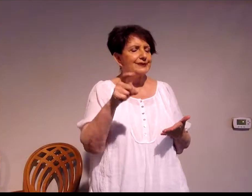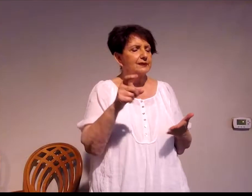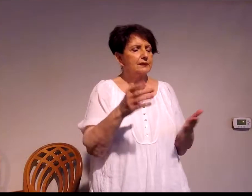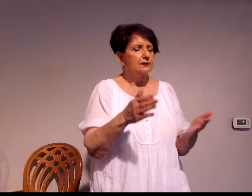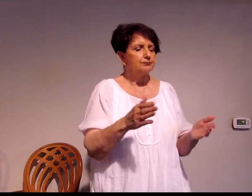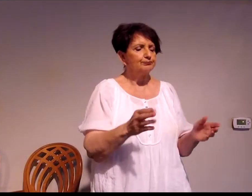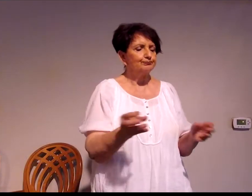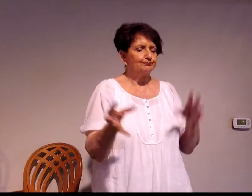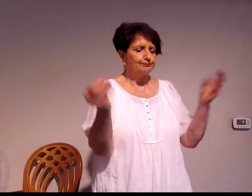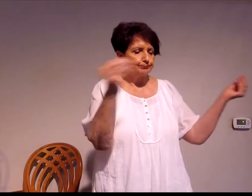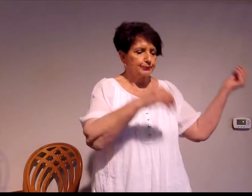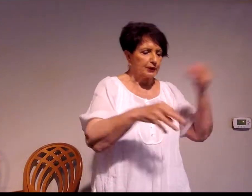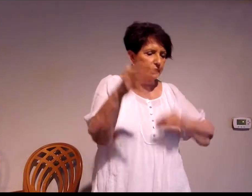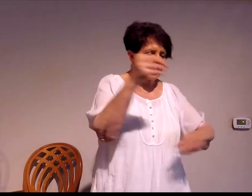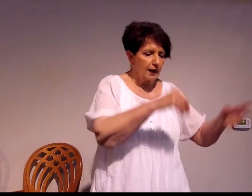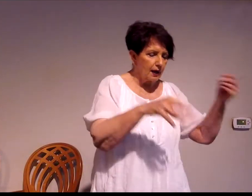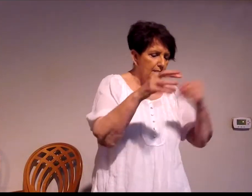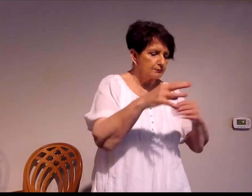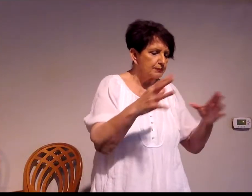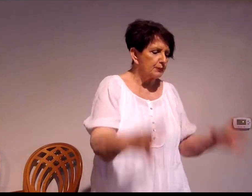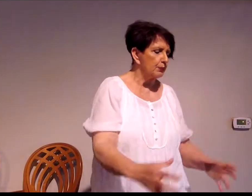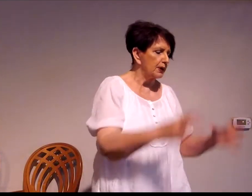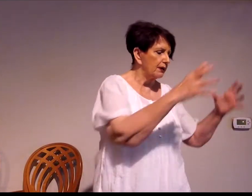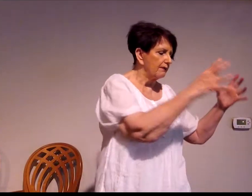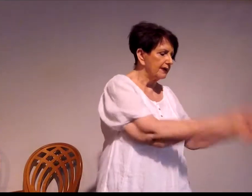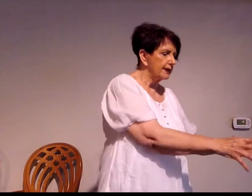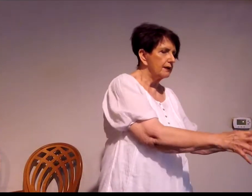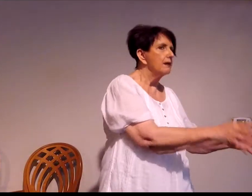aside. It has to die.